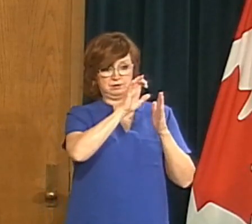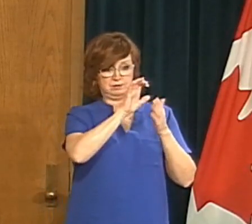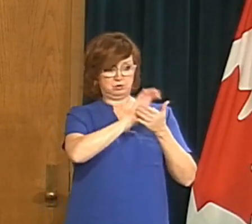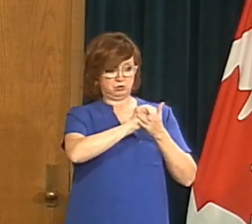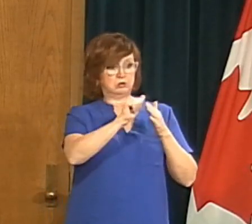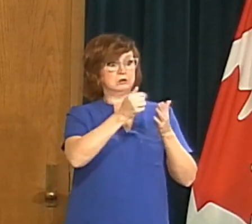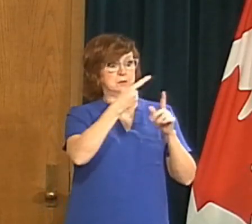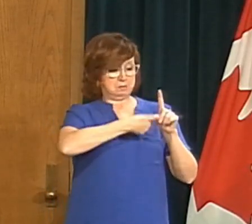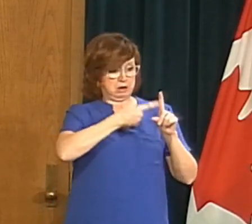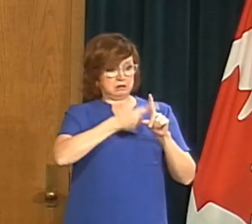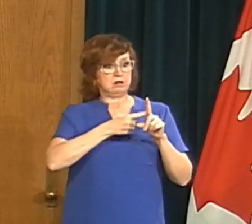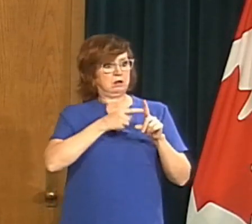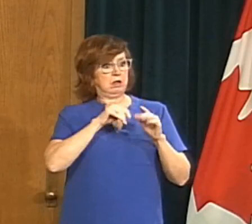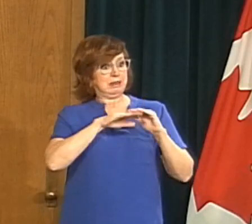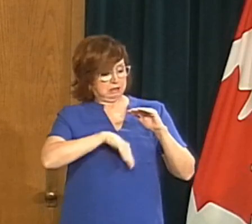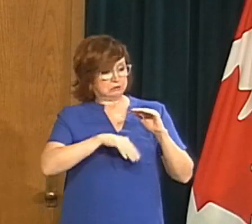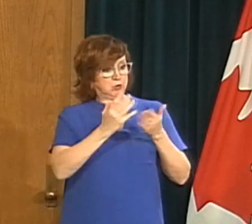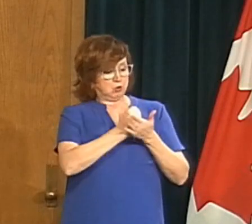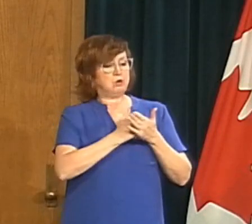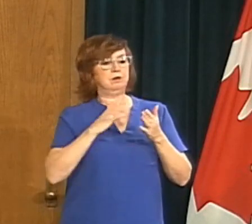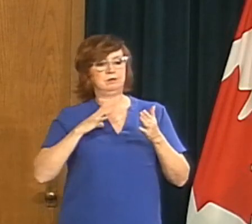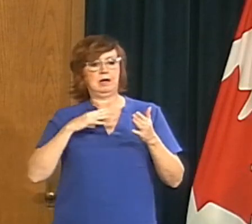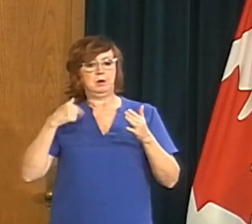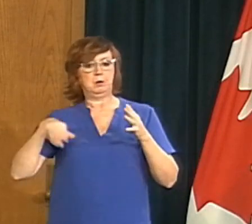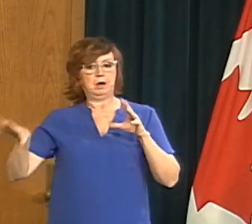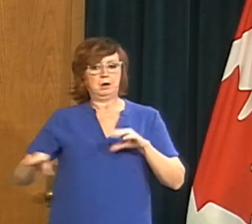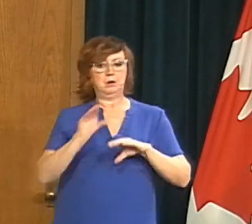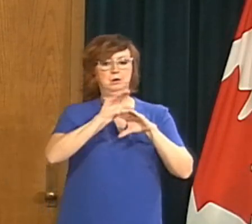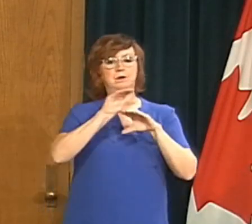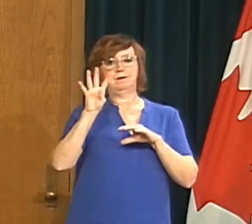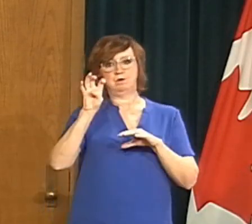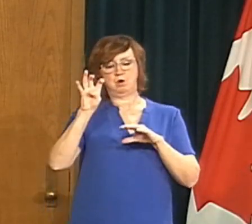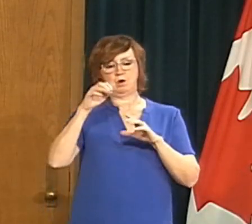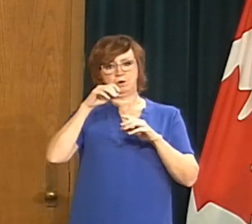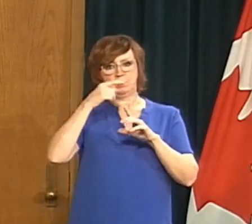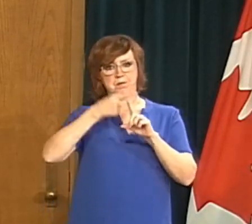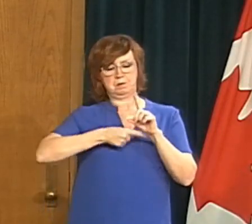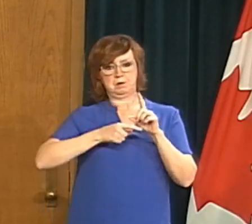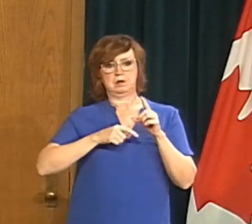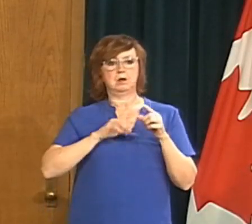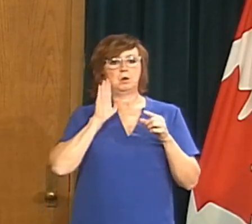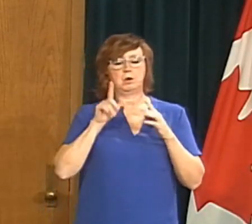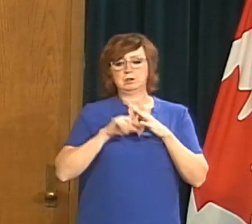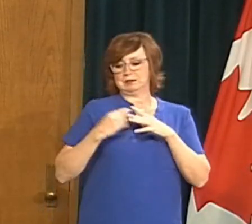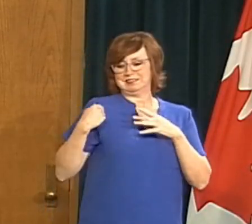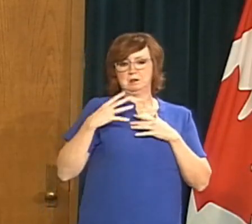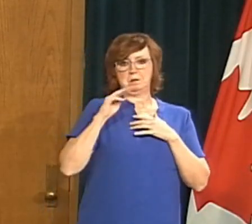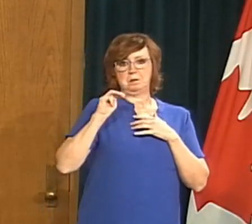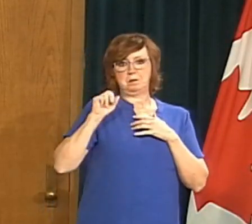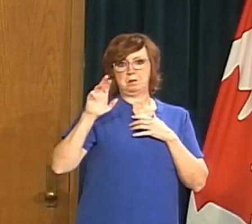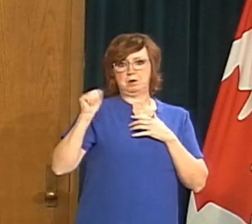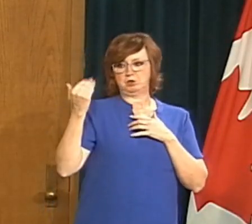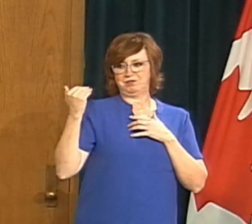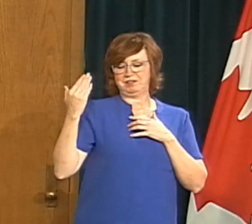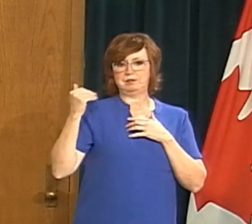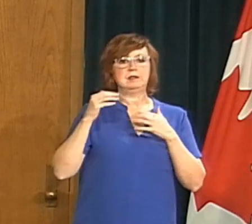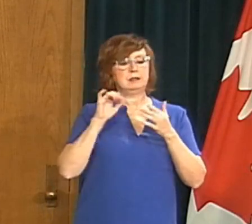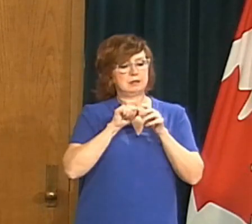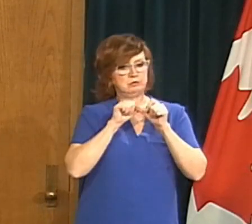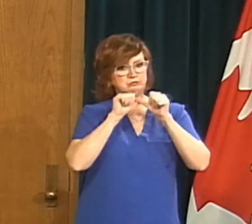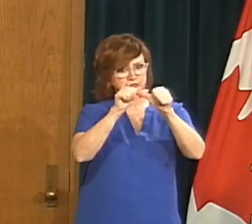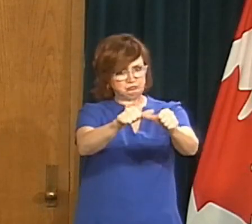will be provided for up to 16 weeks and will be retroactive to March the 15th. Anyone working in private and